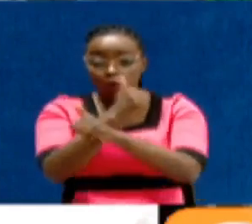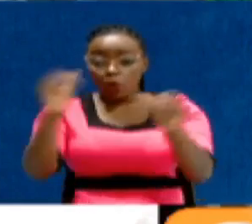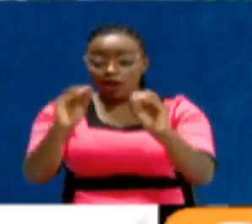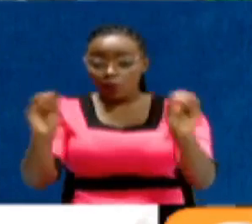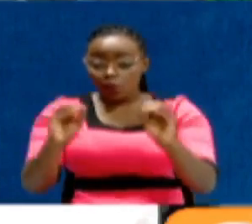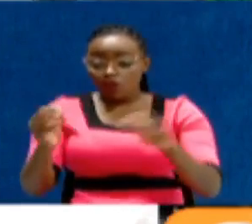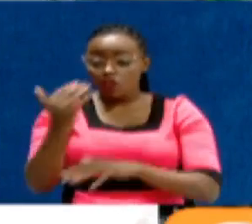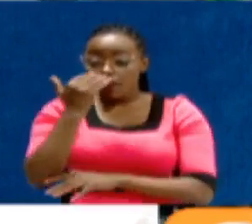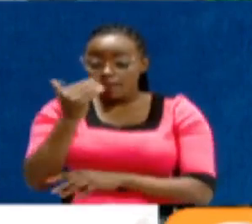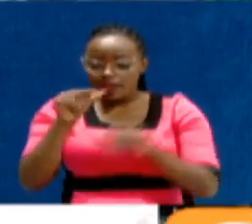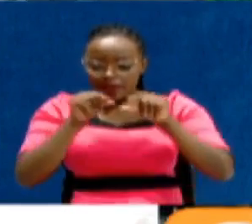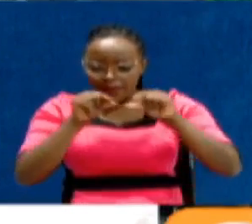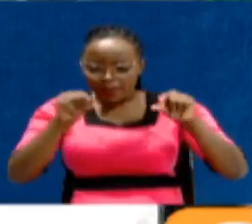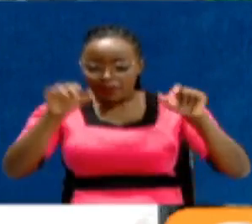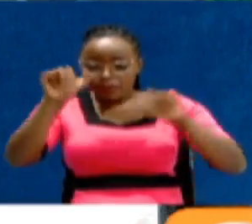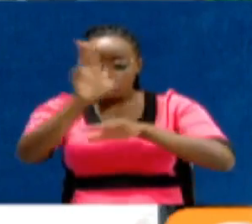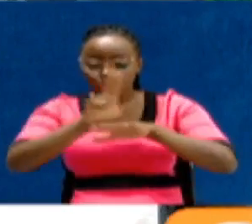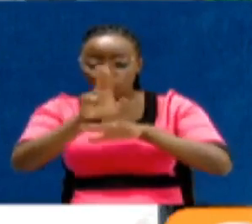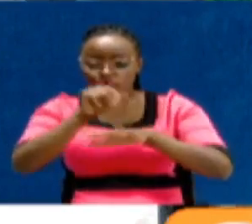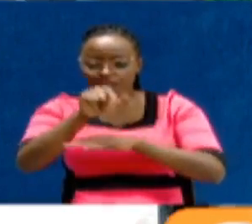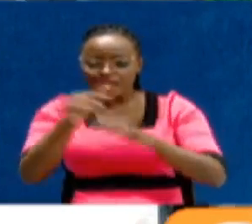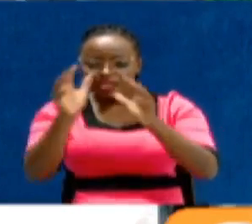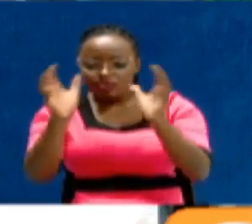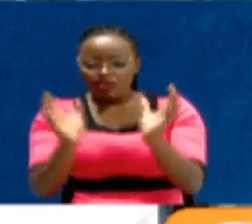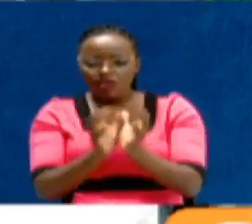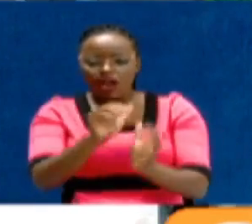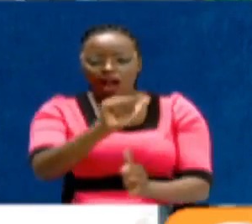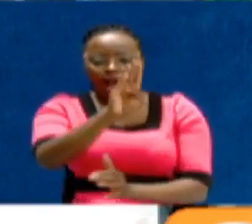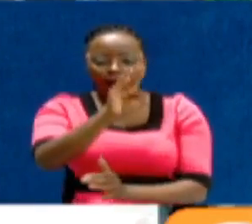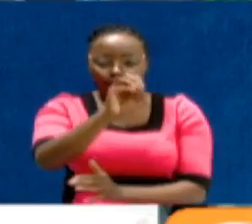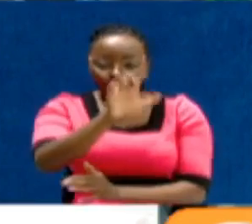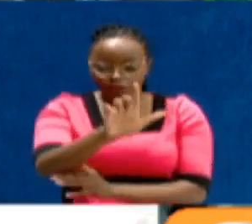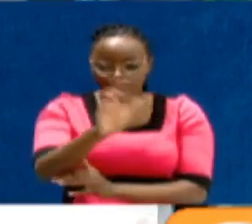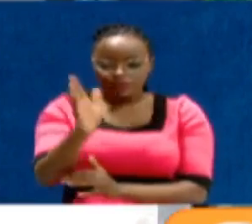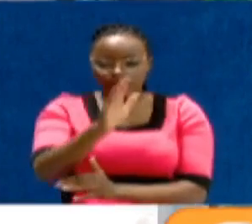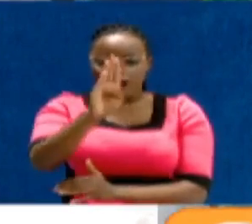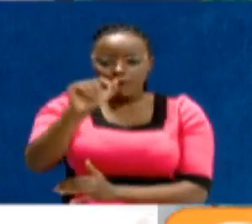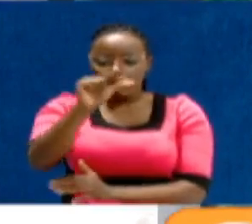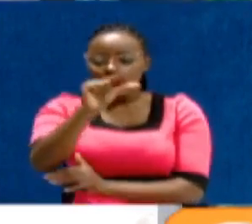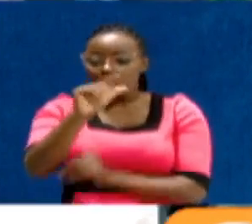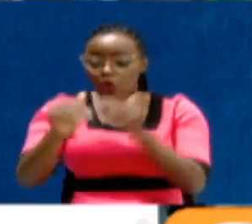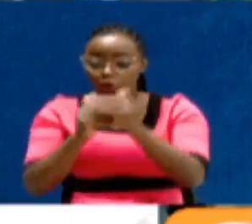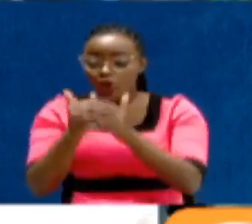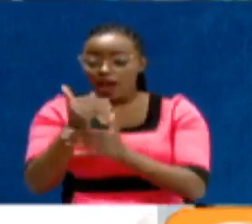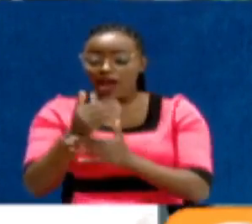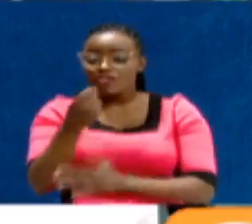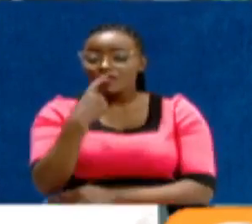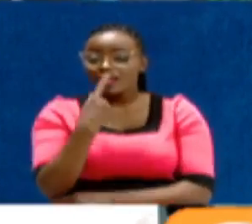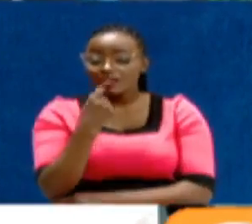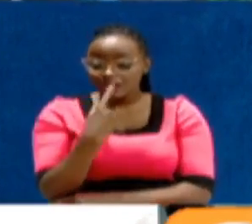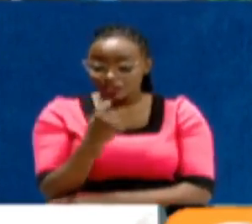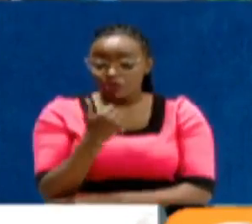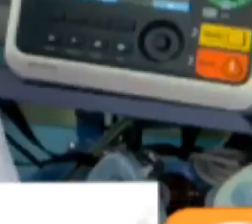your breathing tube, you can use this bag. It's called an ambu bag. And then all these trolleys here have medication,